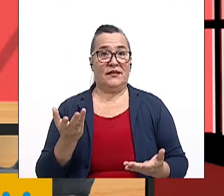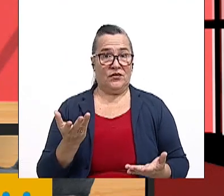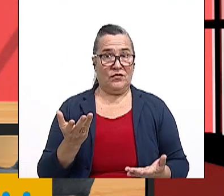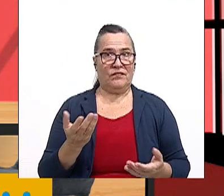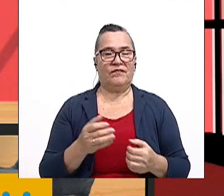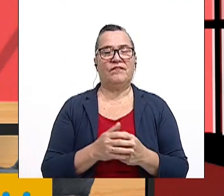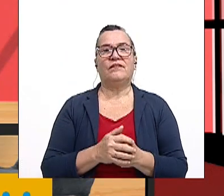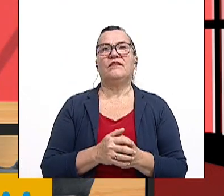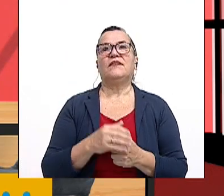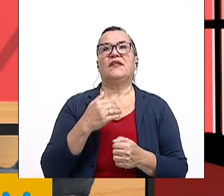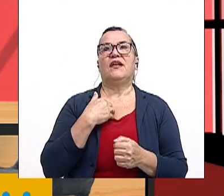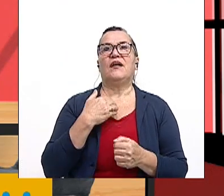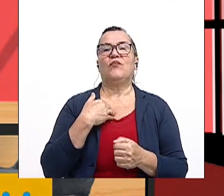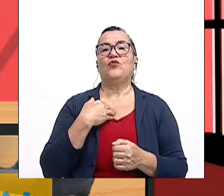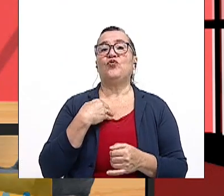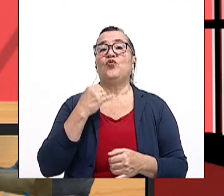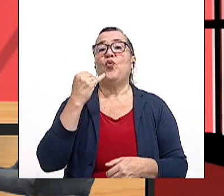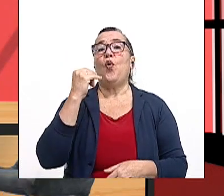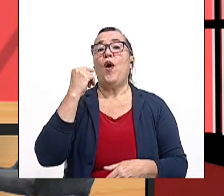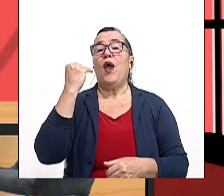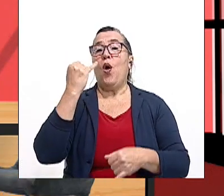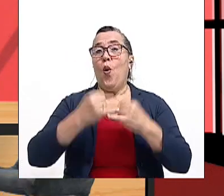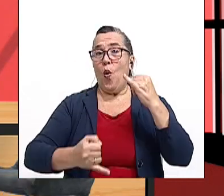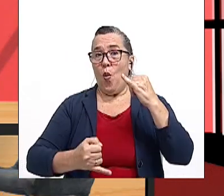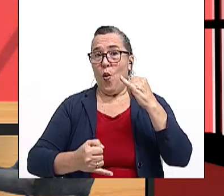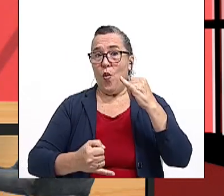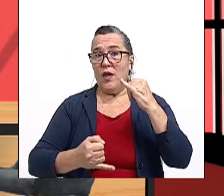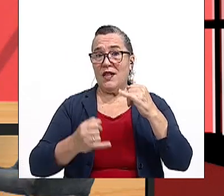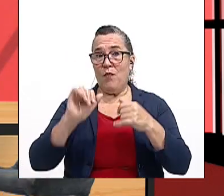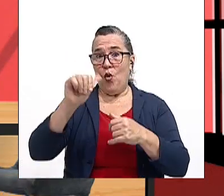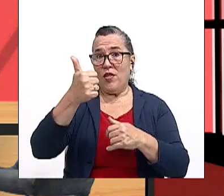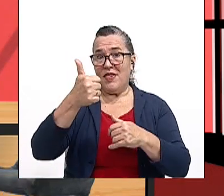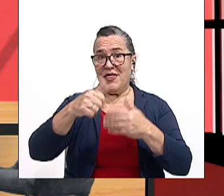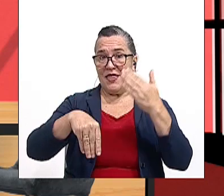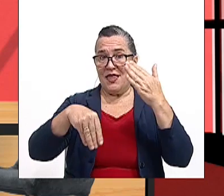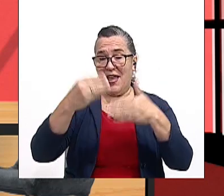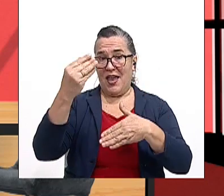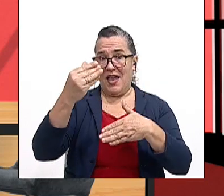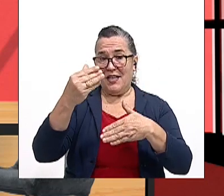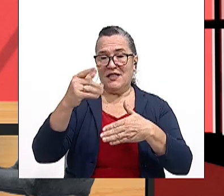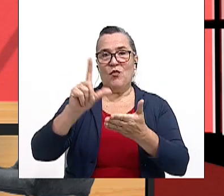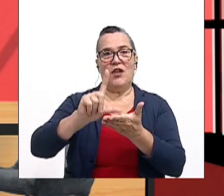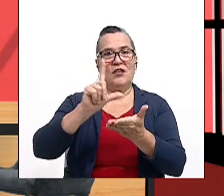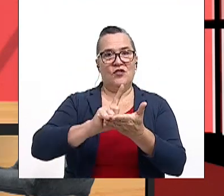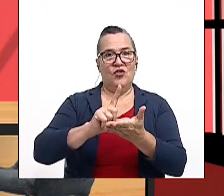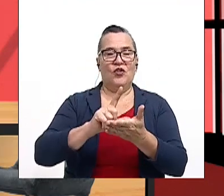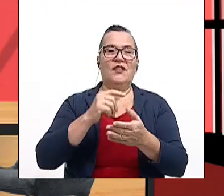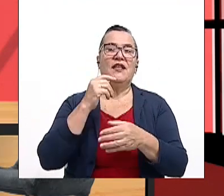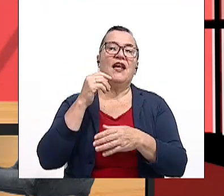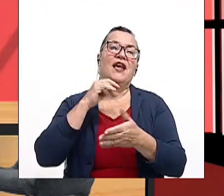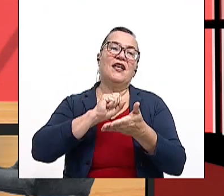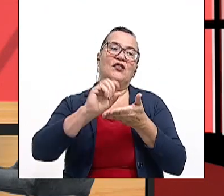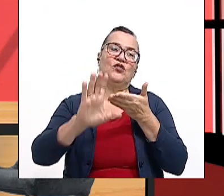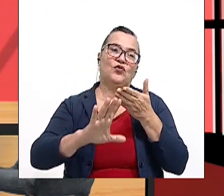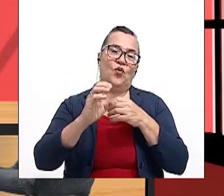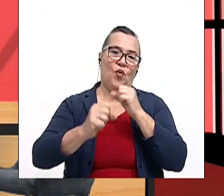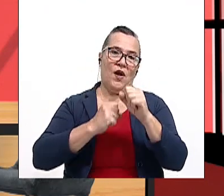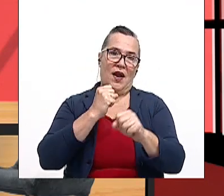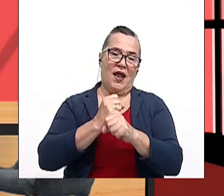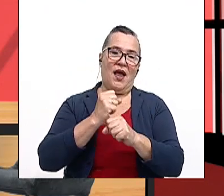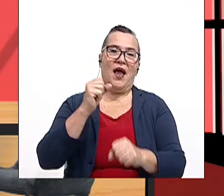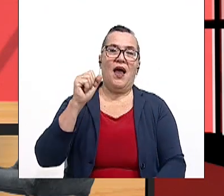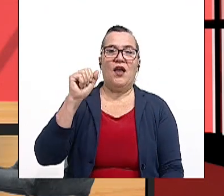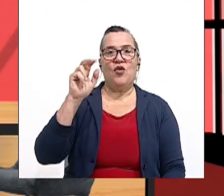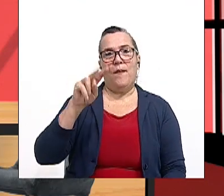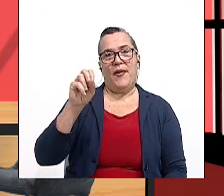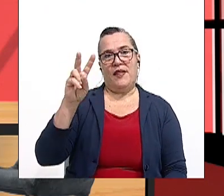to have our last 10th grade lesson of this 2020 school year.